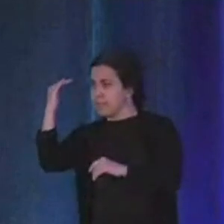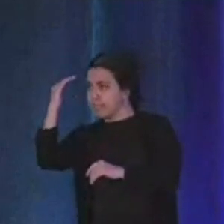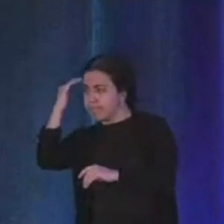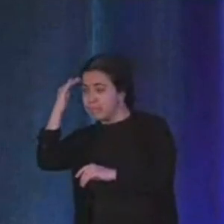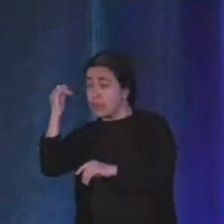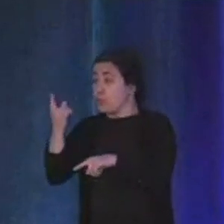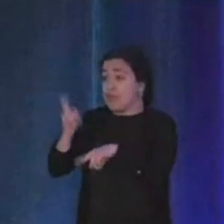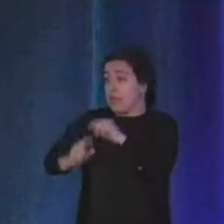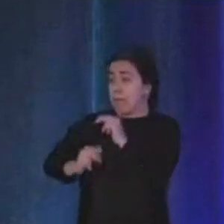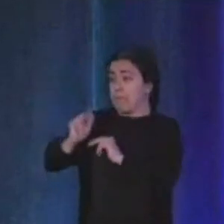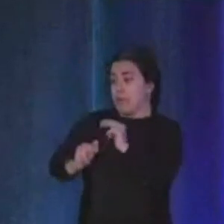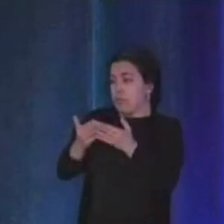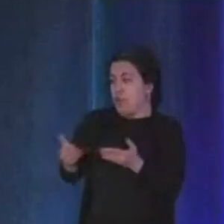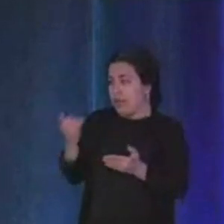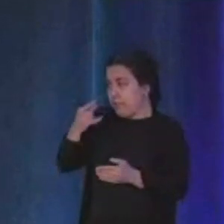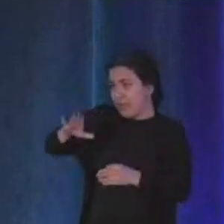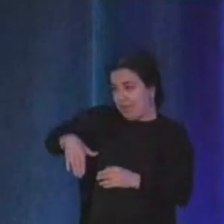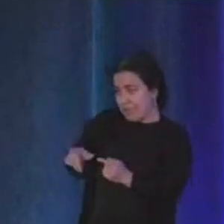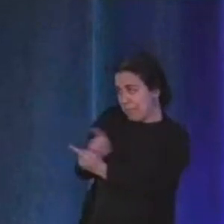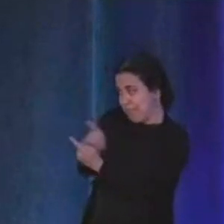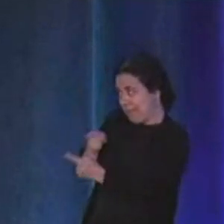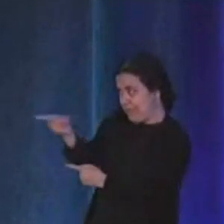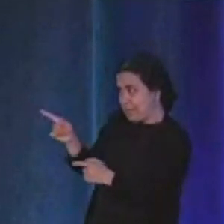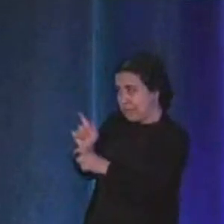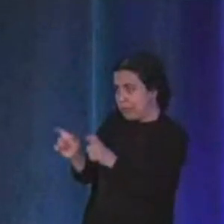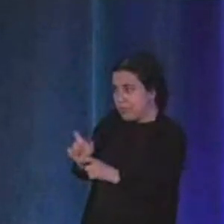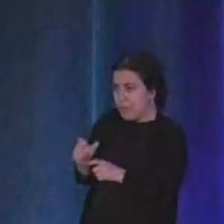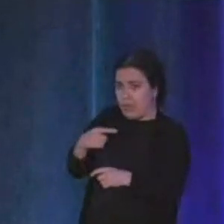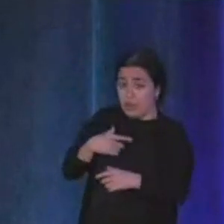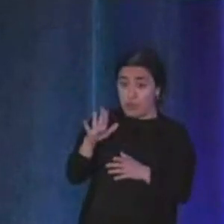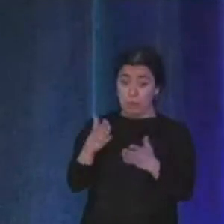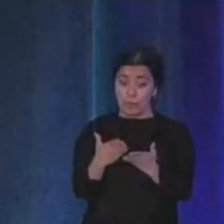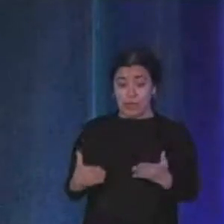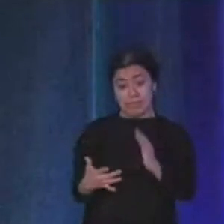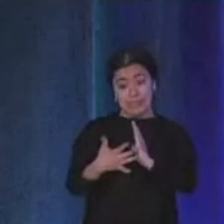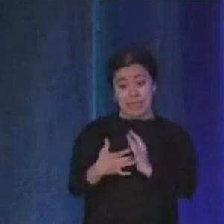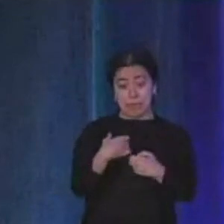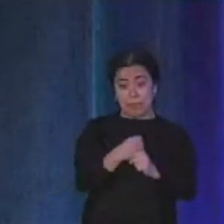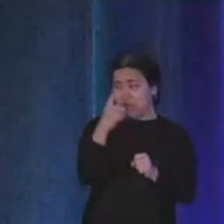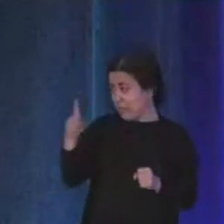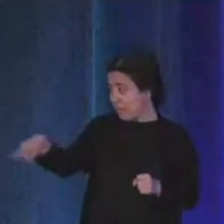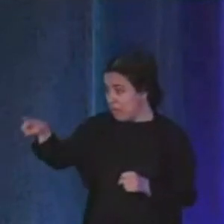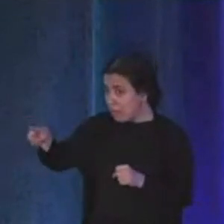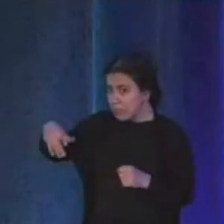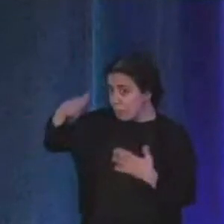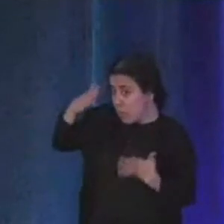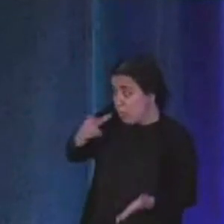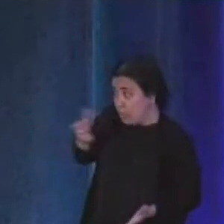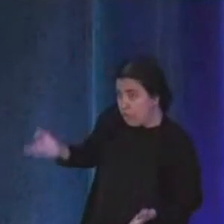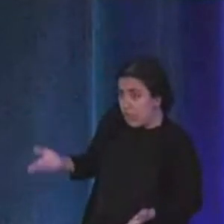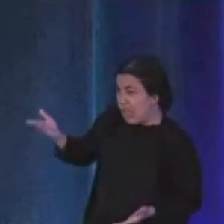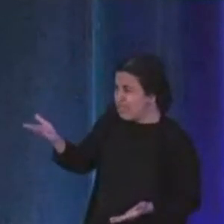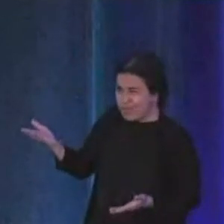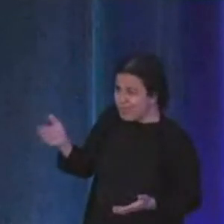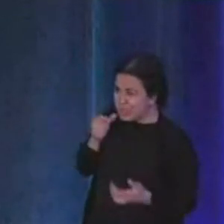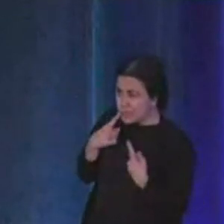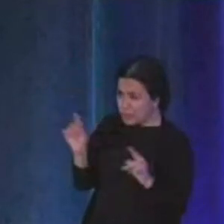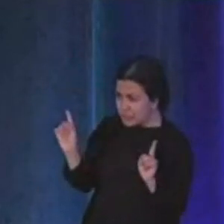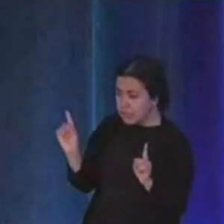met. Going back to the story, like people don't even believe that